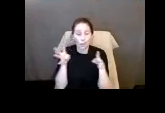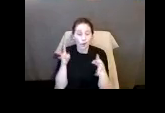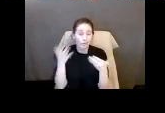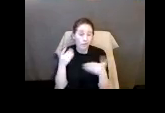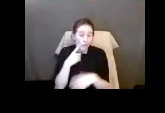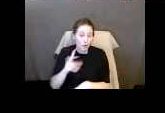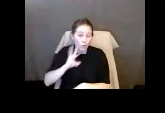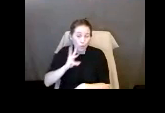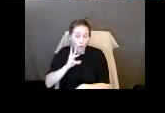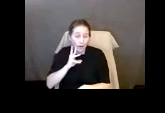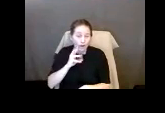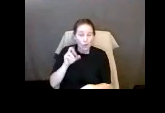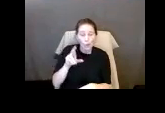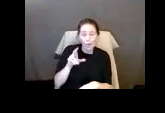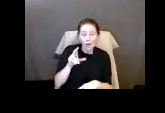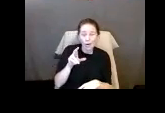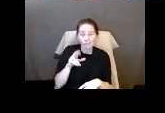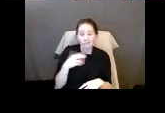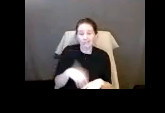or amethyst, Kate?